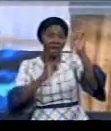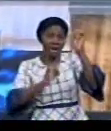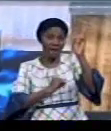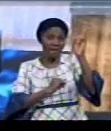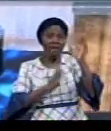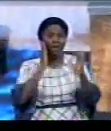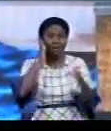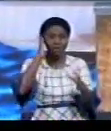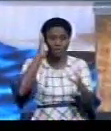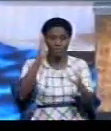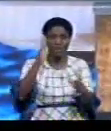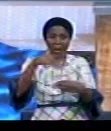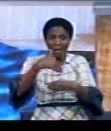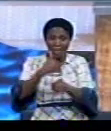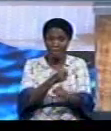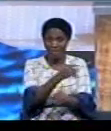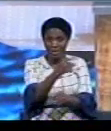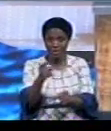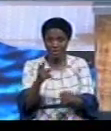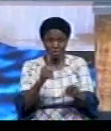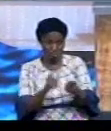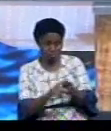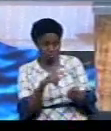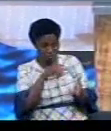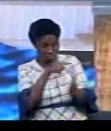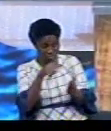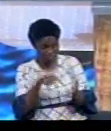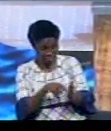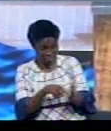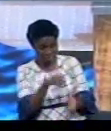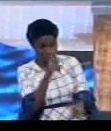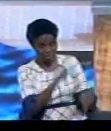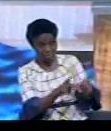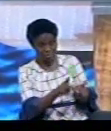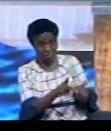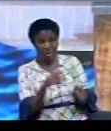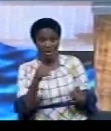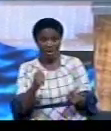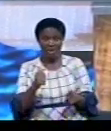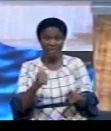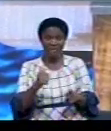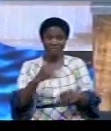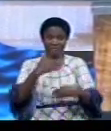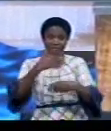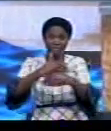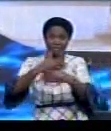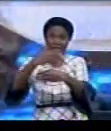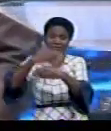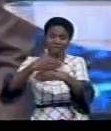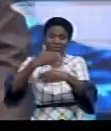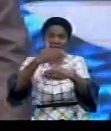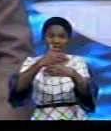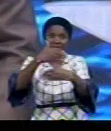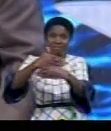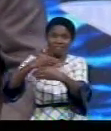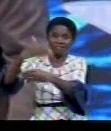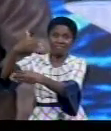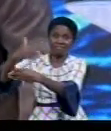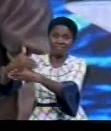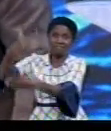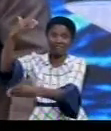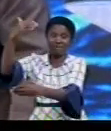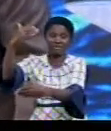thee unto this people a first brazen wall. You see all the people